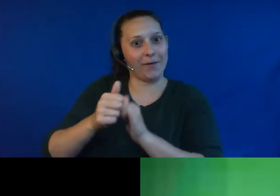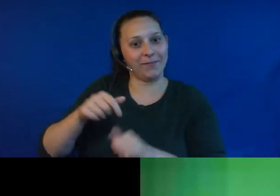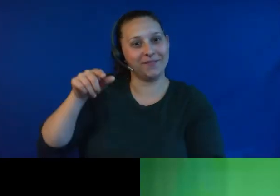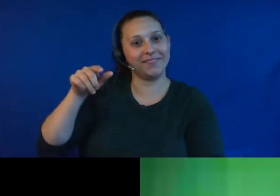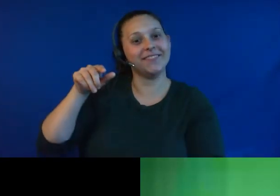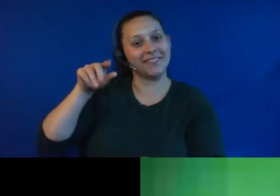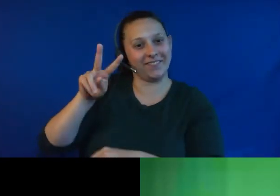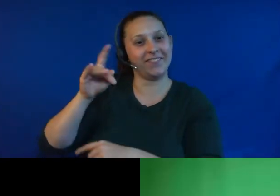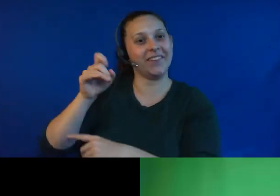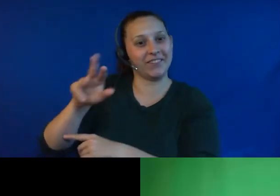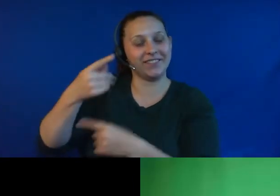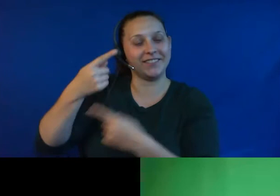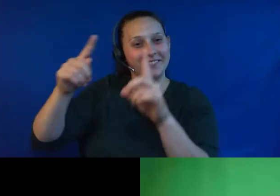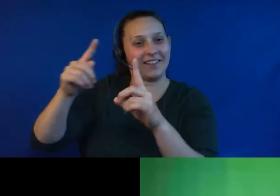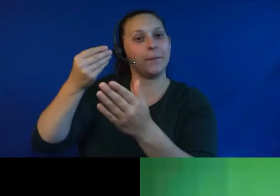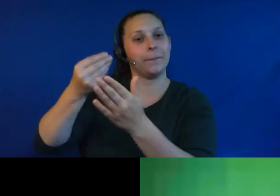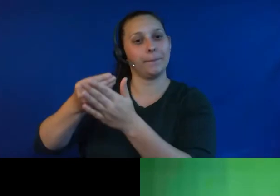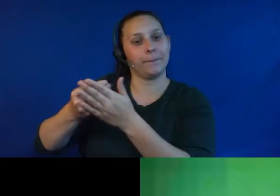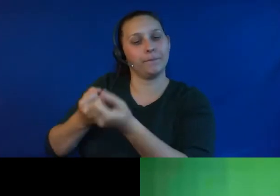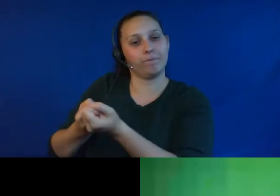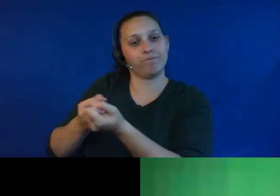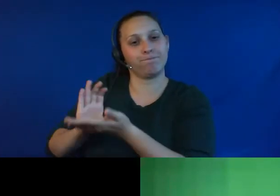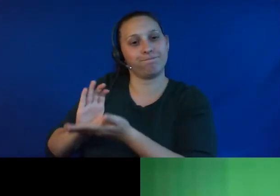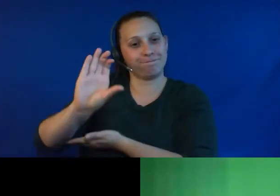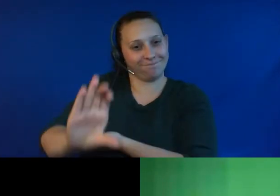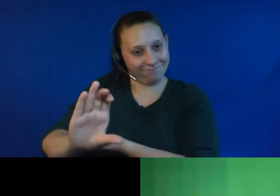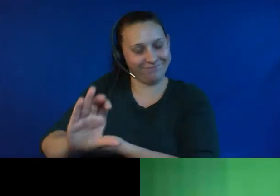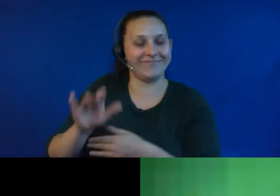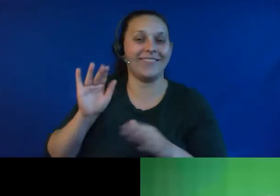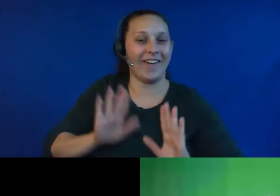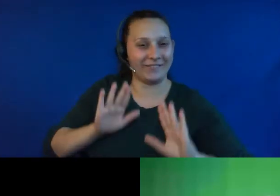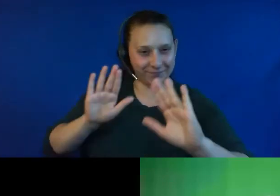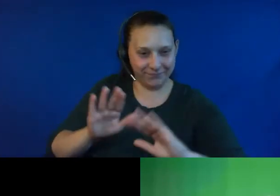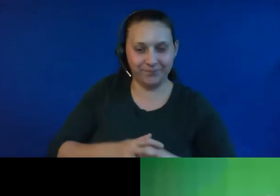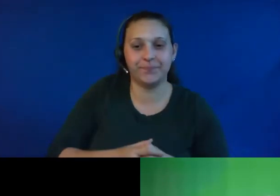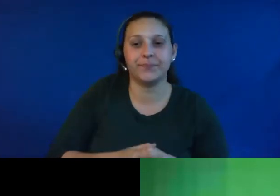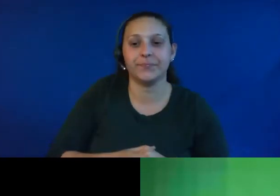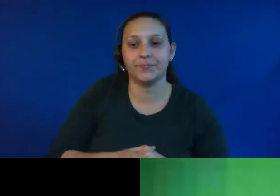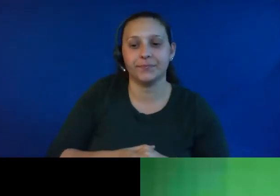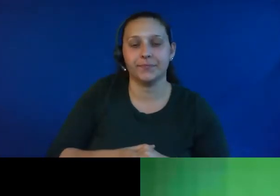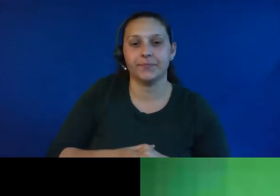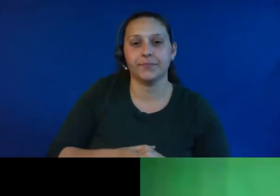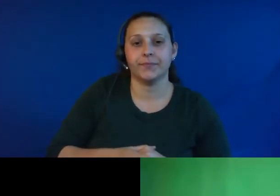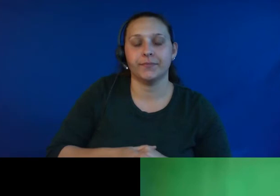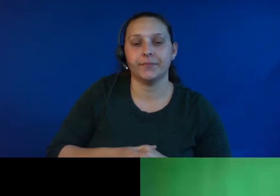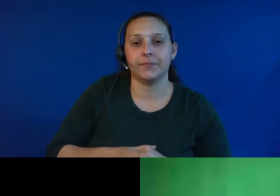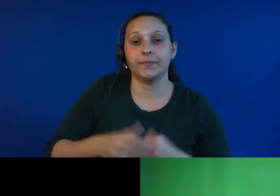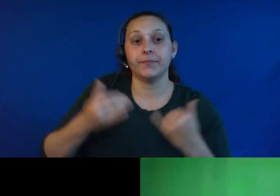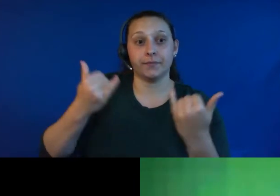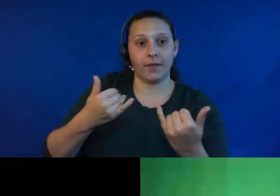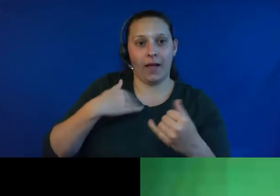in securing funding, which is awesome. So I'm going to share